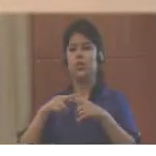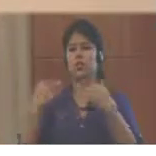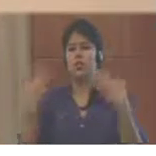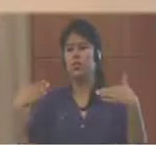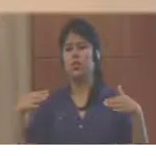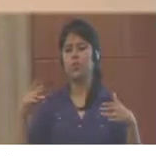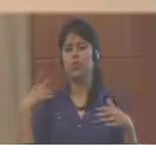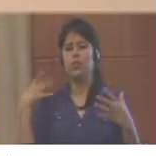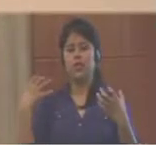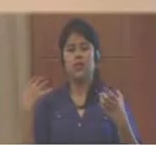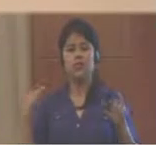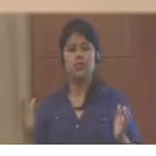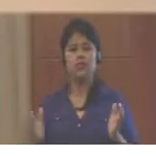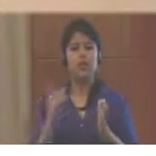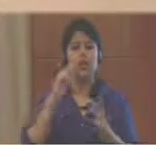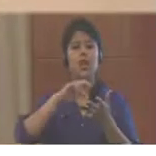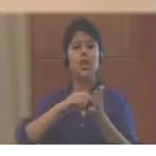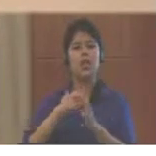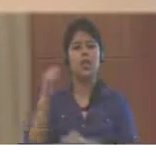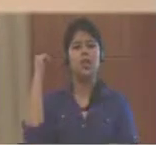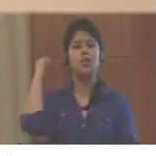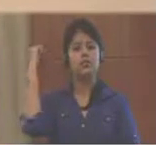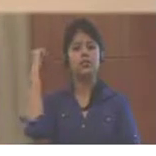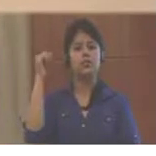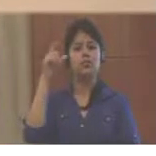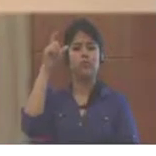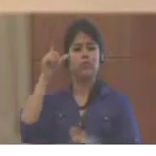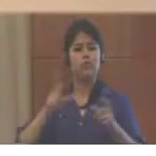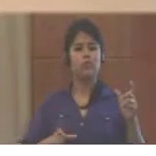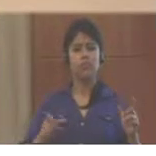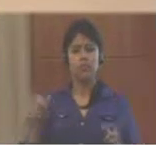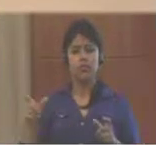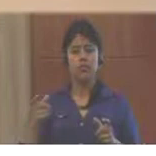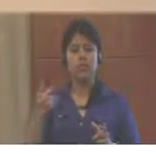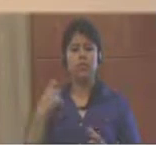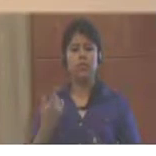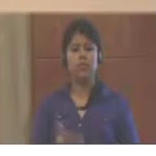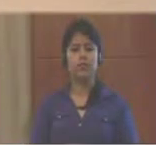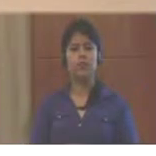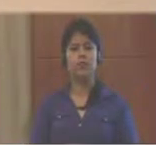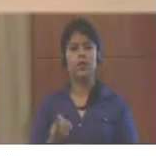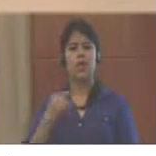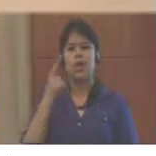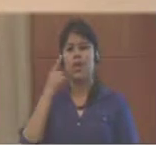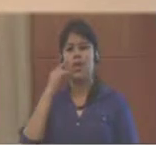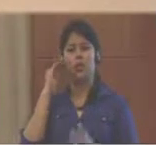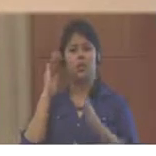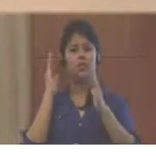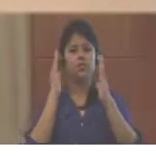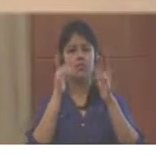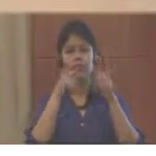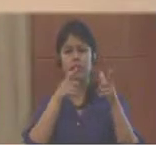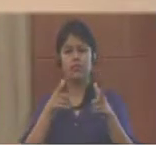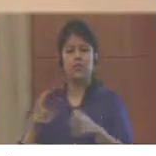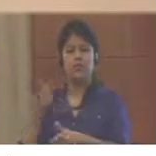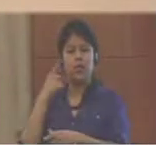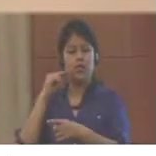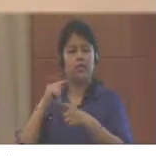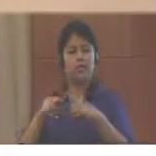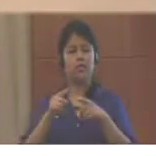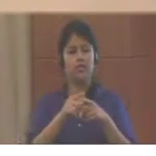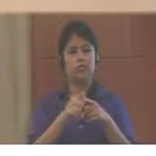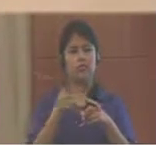commit to exercise their citizen rights to surveillance and